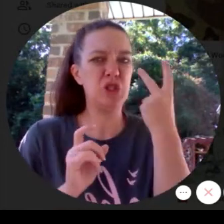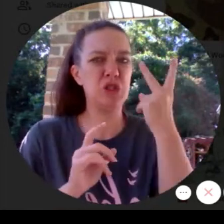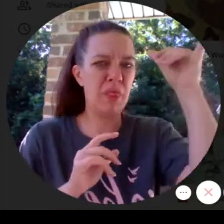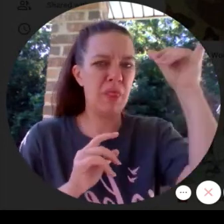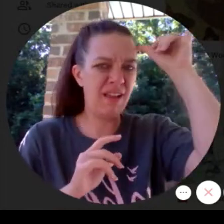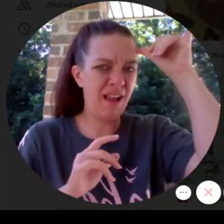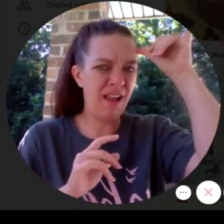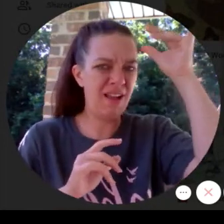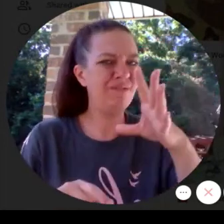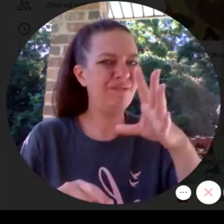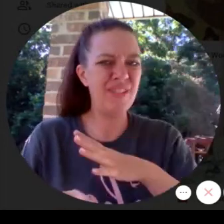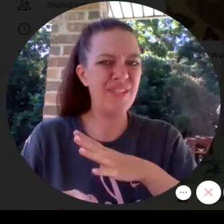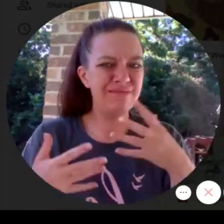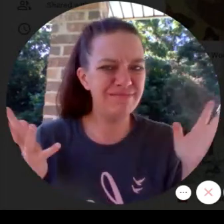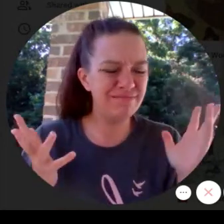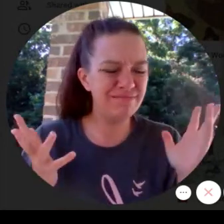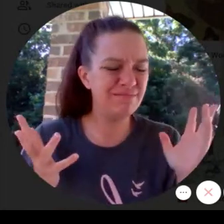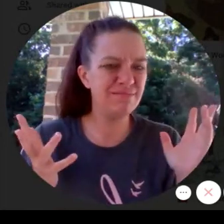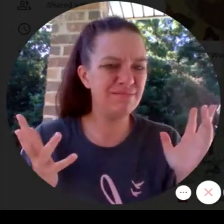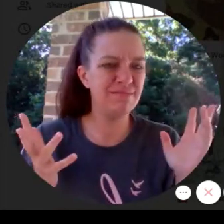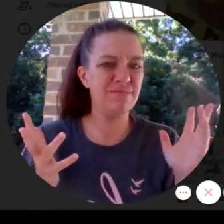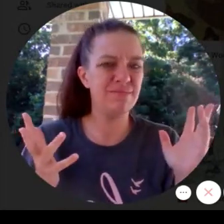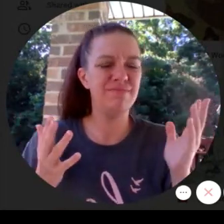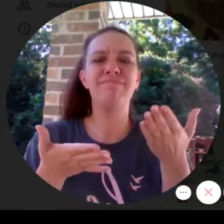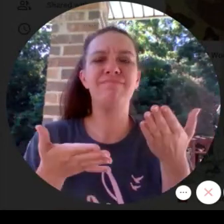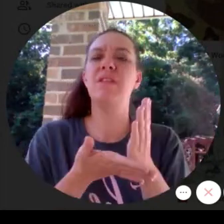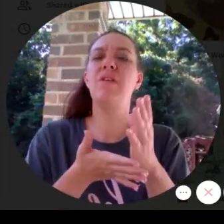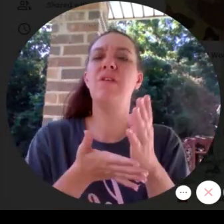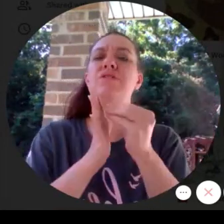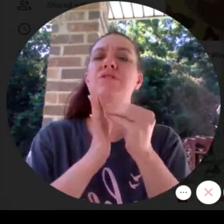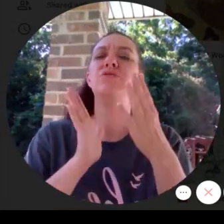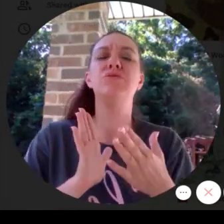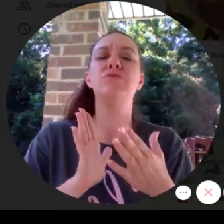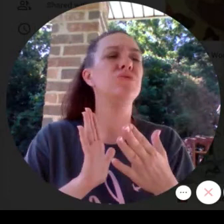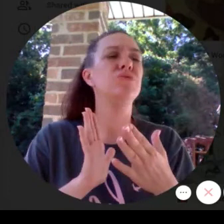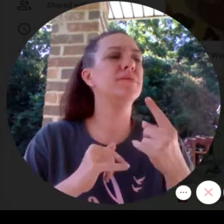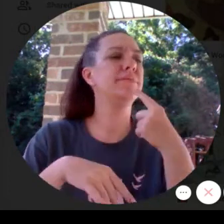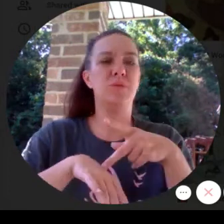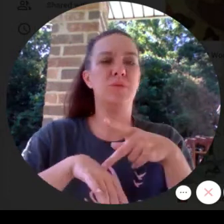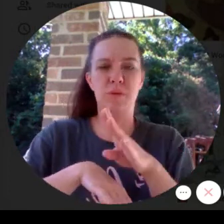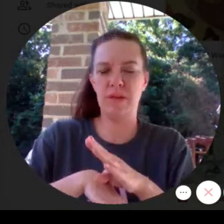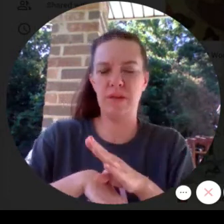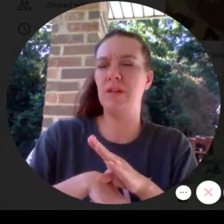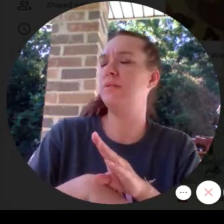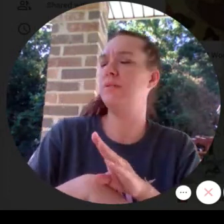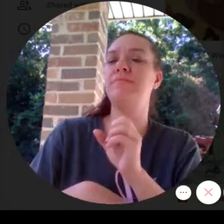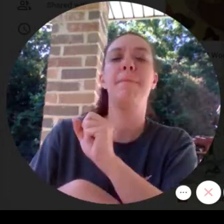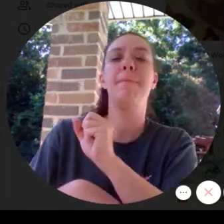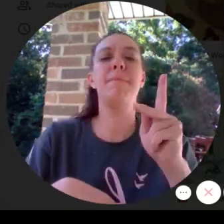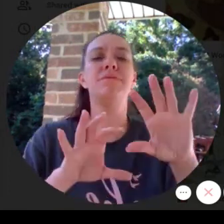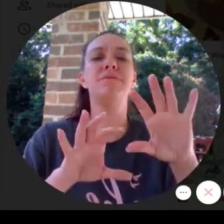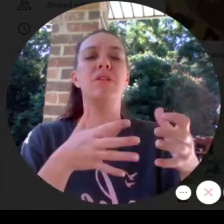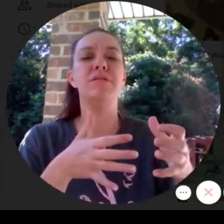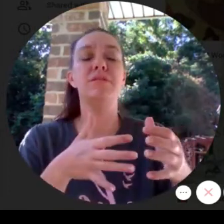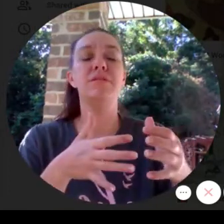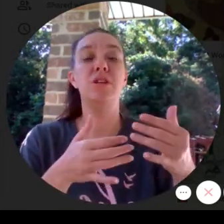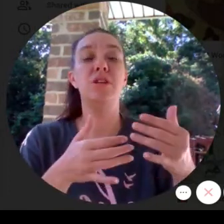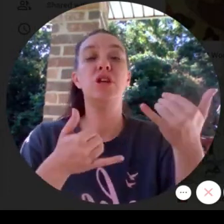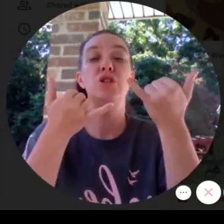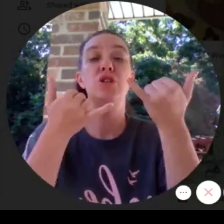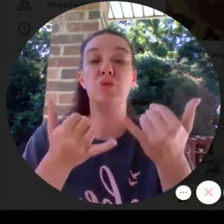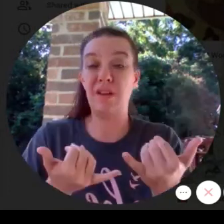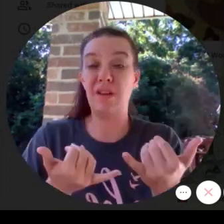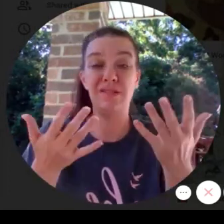That cow was fine." "All right, students," Principal Barkin said. "Back to class. Today's